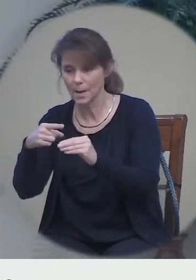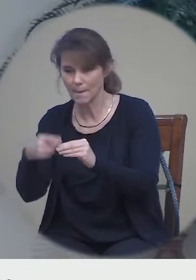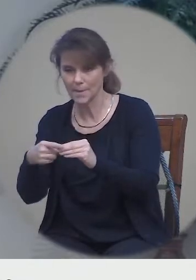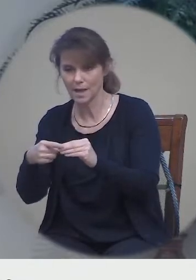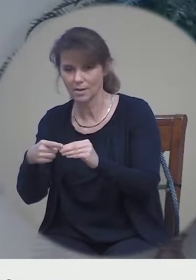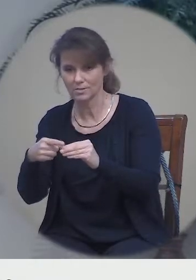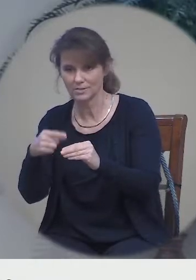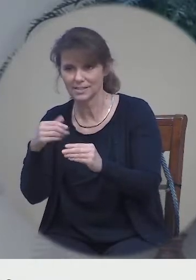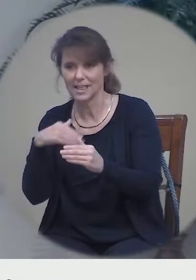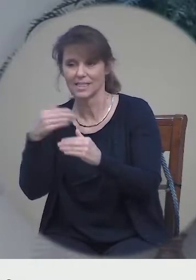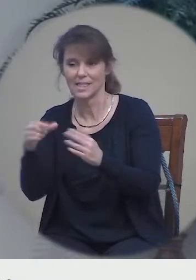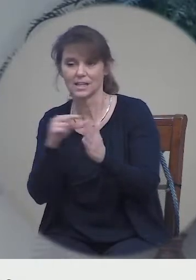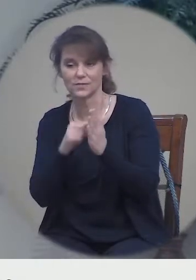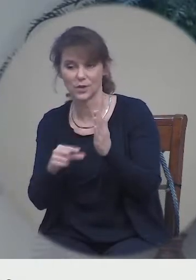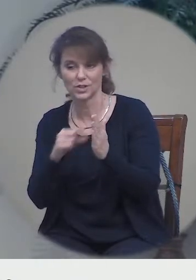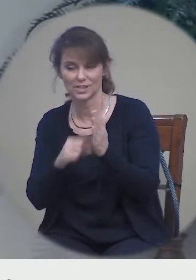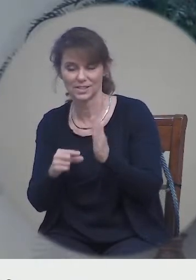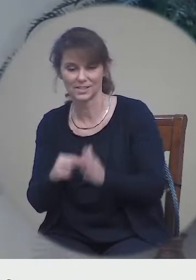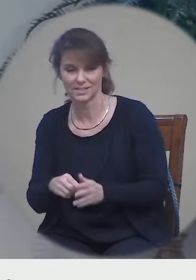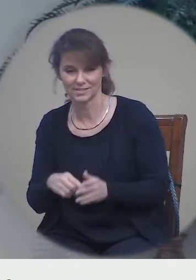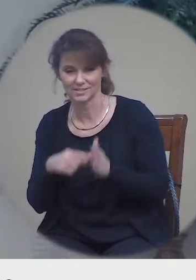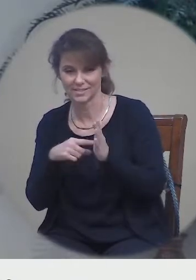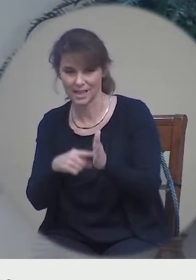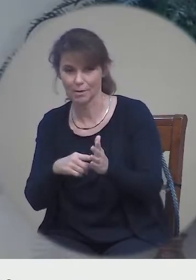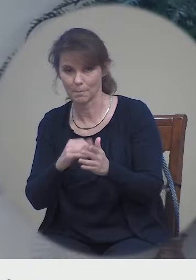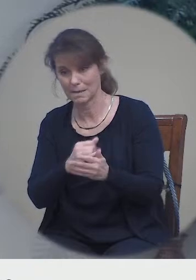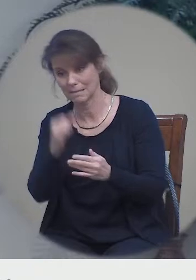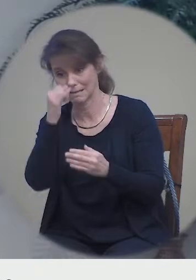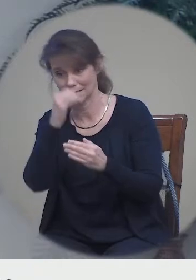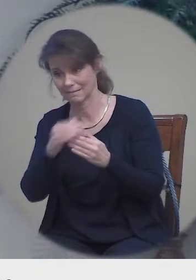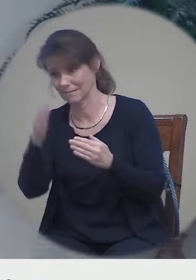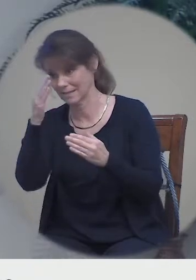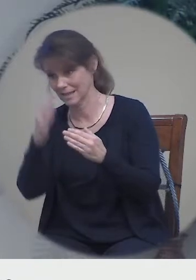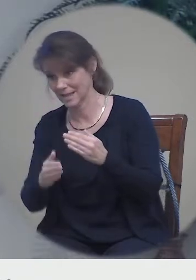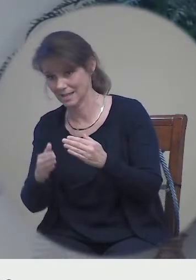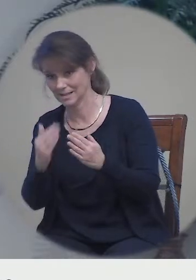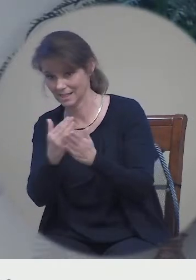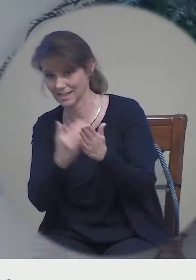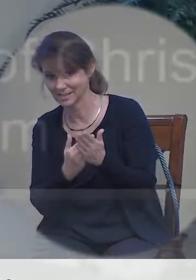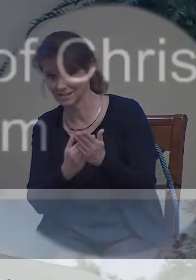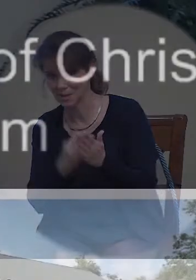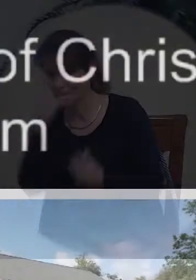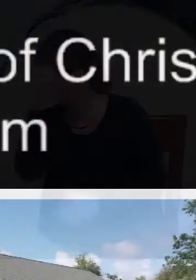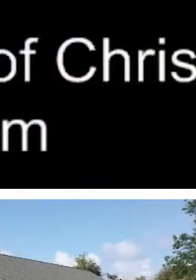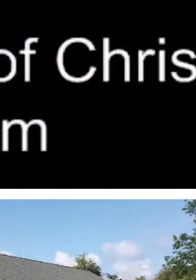coming verses. That'll be the end of the line for us. Don't miss it. Thank you.